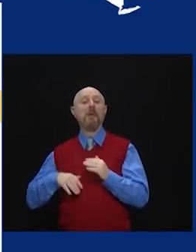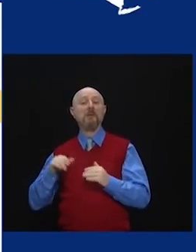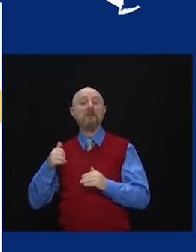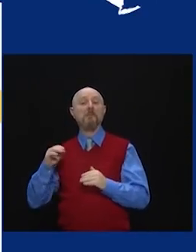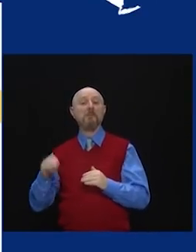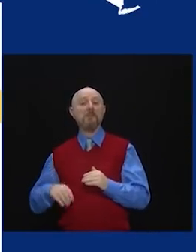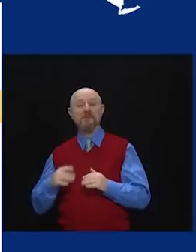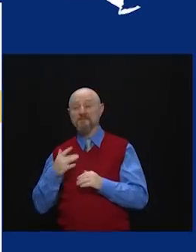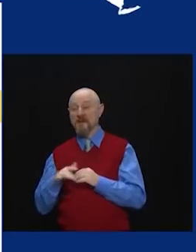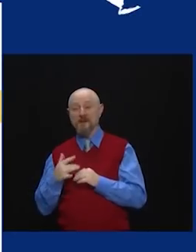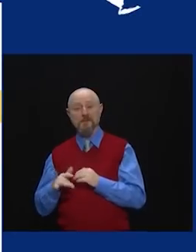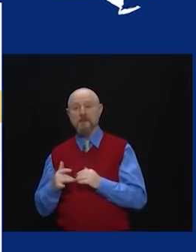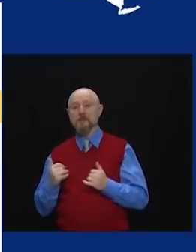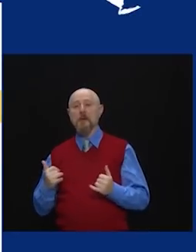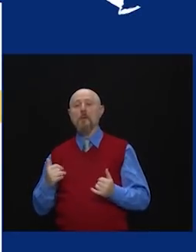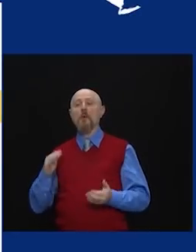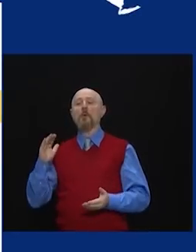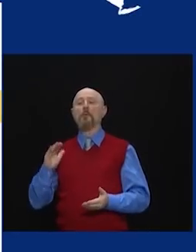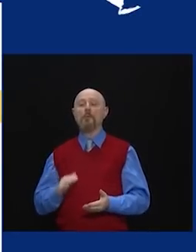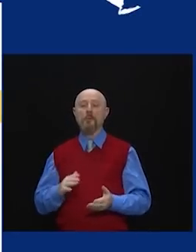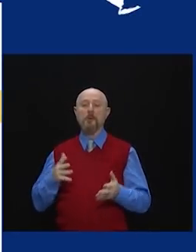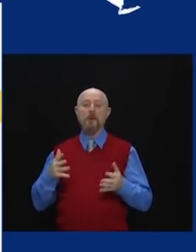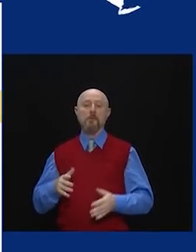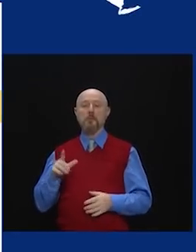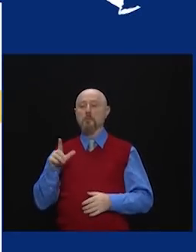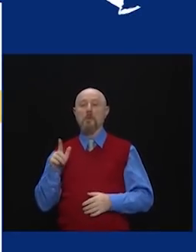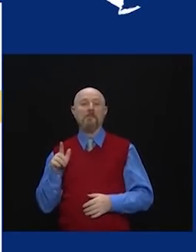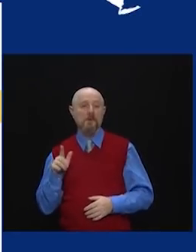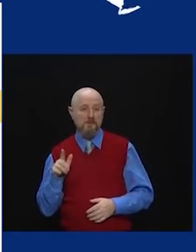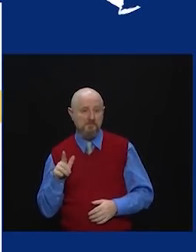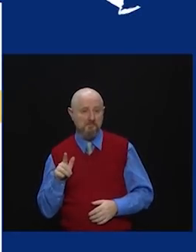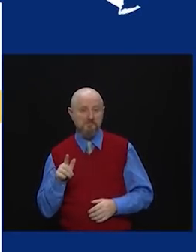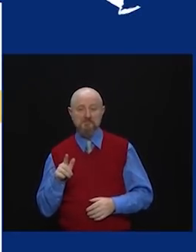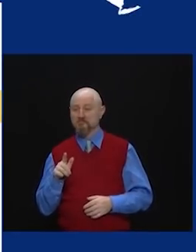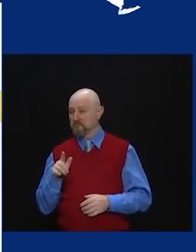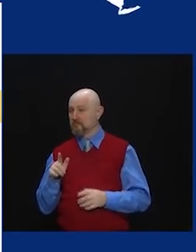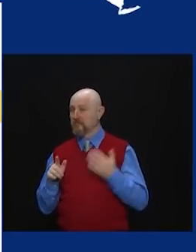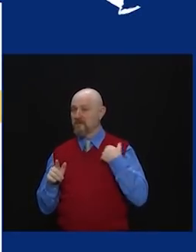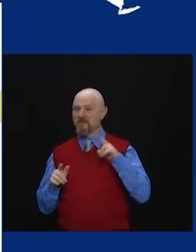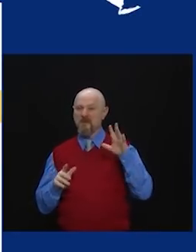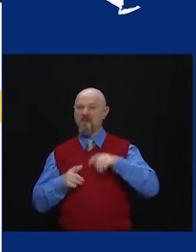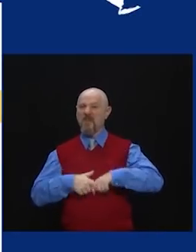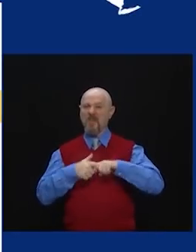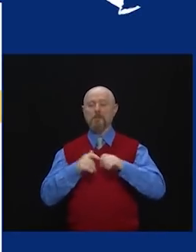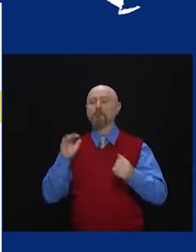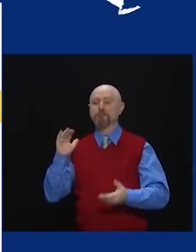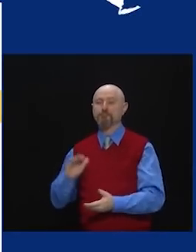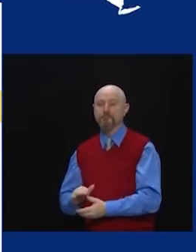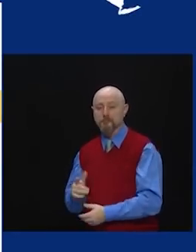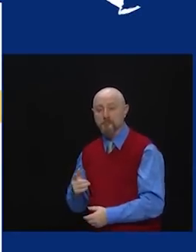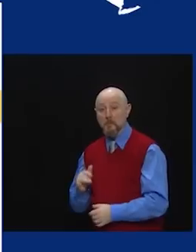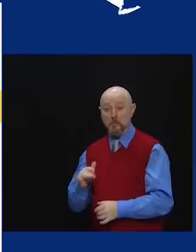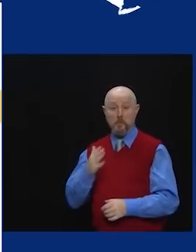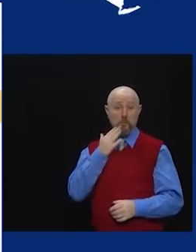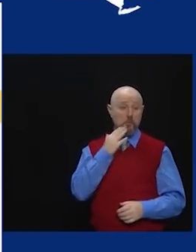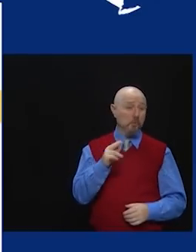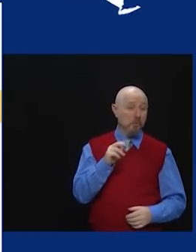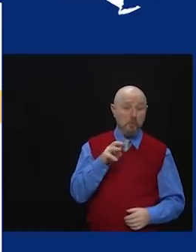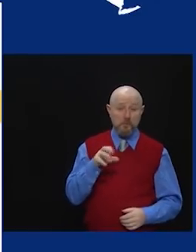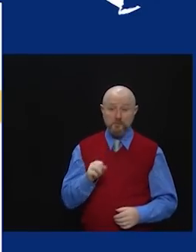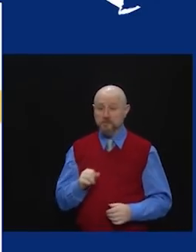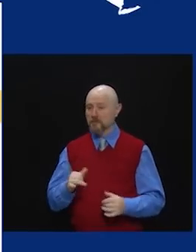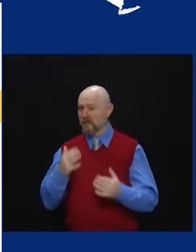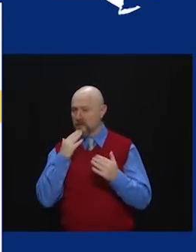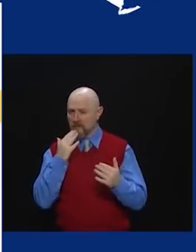capacity. That has now been reduced to 21. So very positive news there. I thank them for the way they've managed the